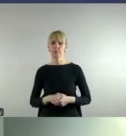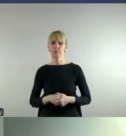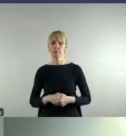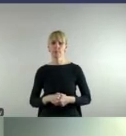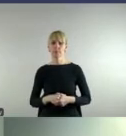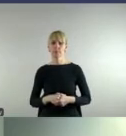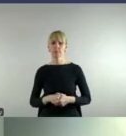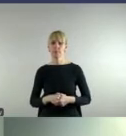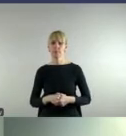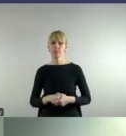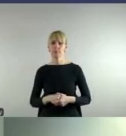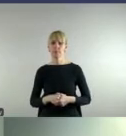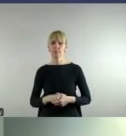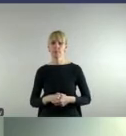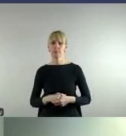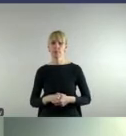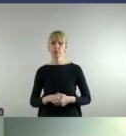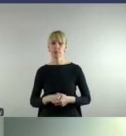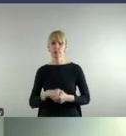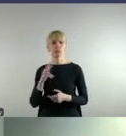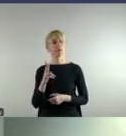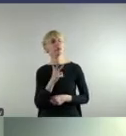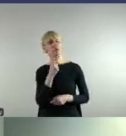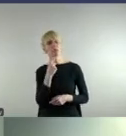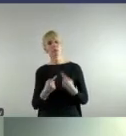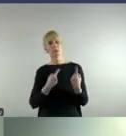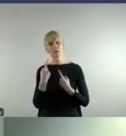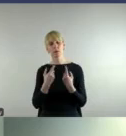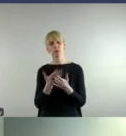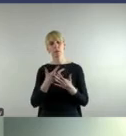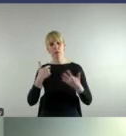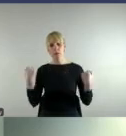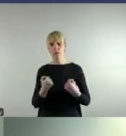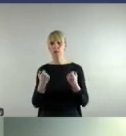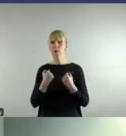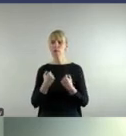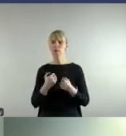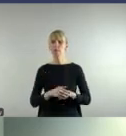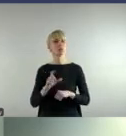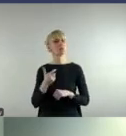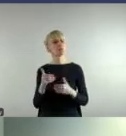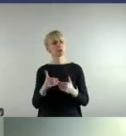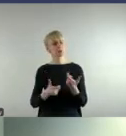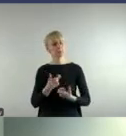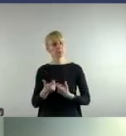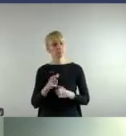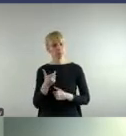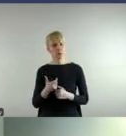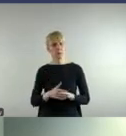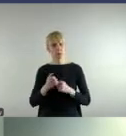So when we talk about strengthening social capital or strengthening resilience, focusing on social capital is important.